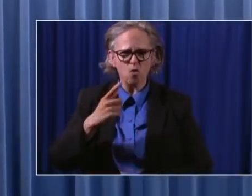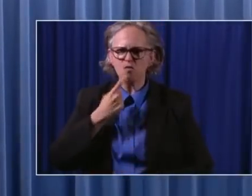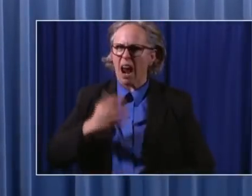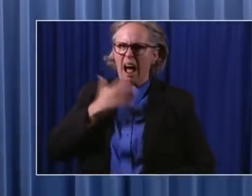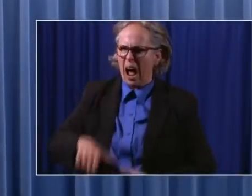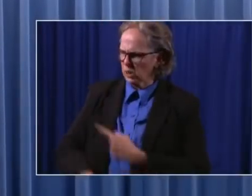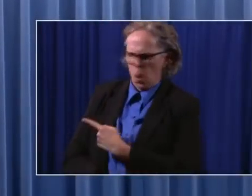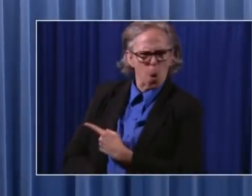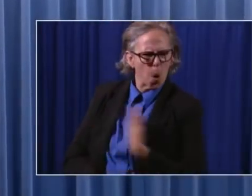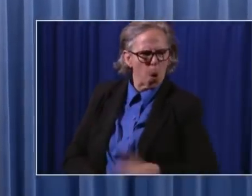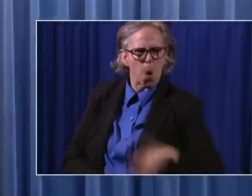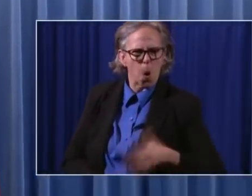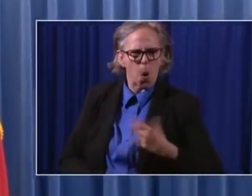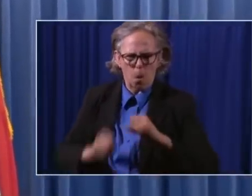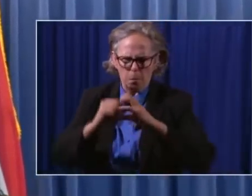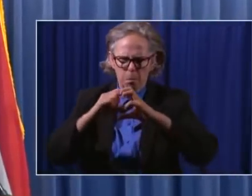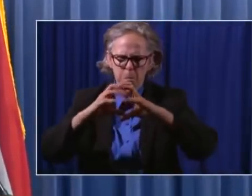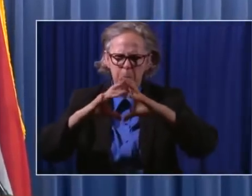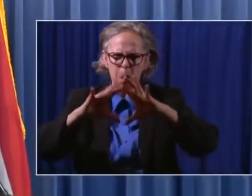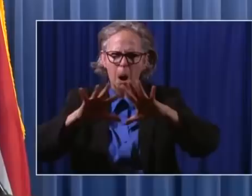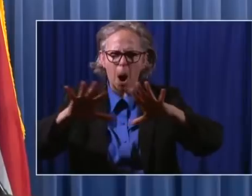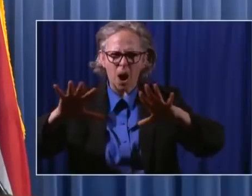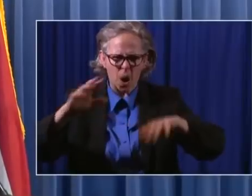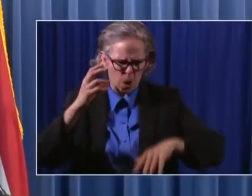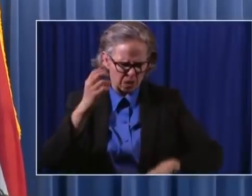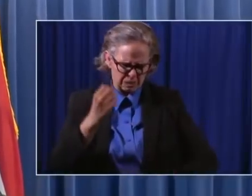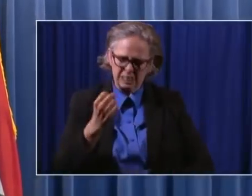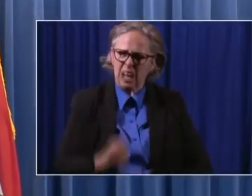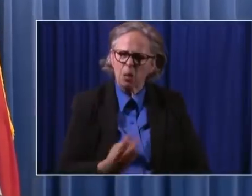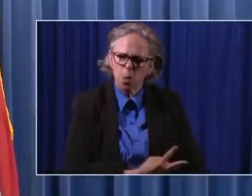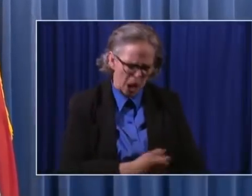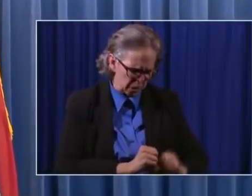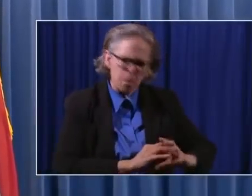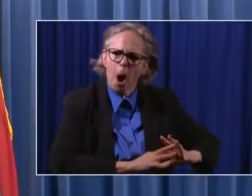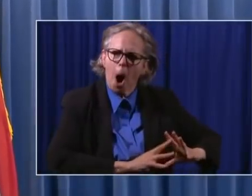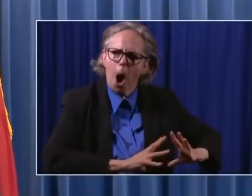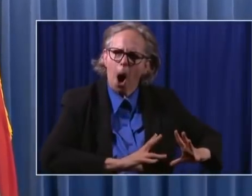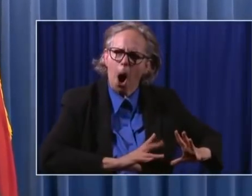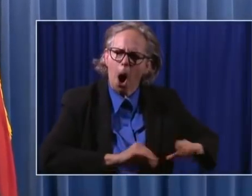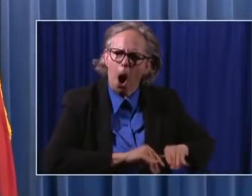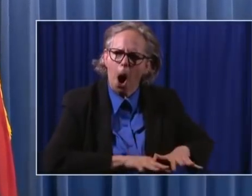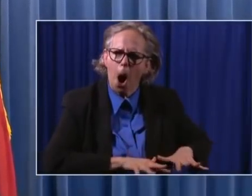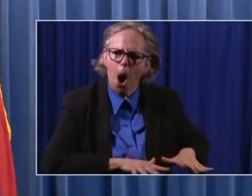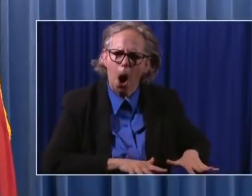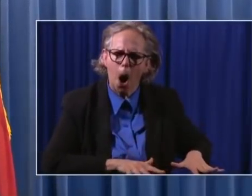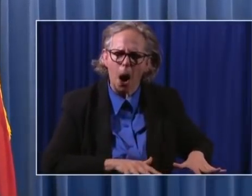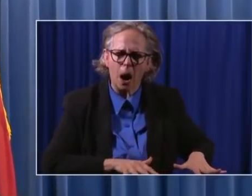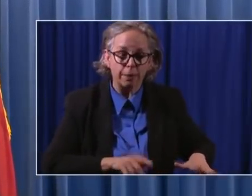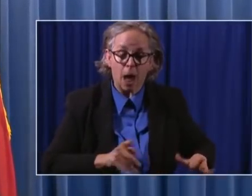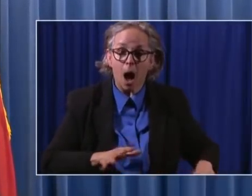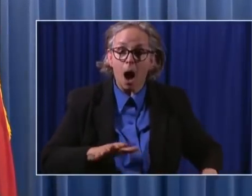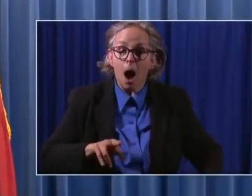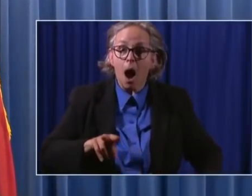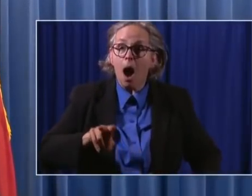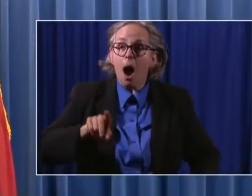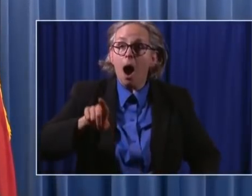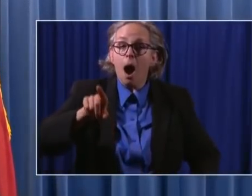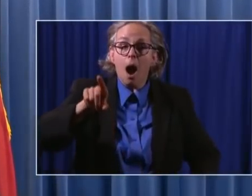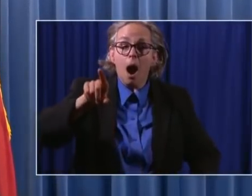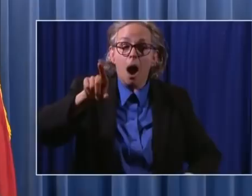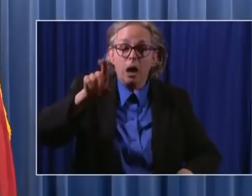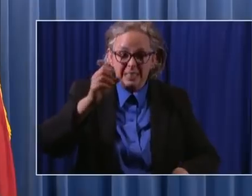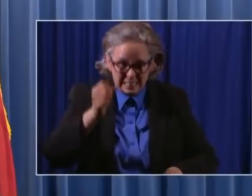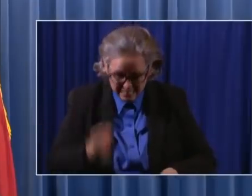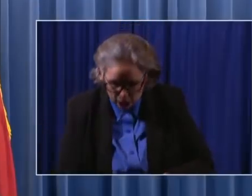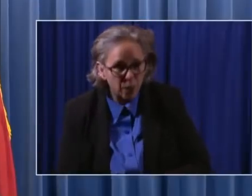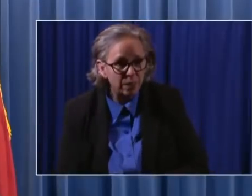able to tell you Southwest Ohio, we have some challenges here. And then we got a surprise probably. If you're in Scioto County, you may not